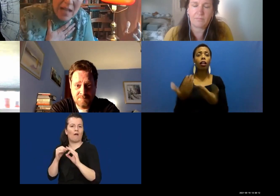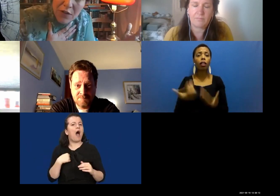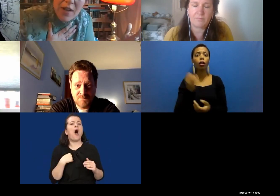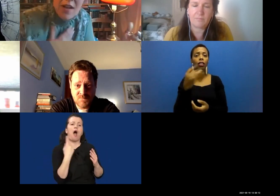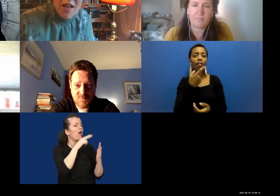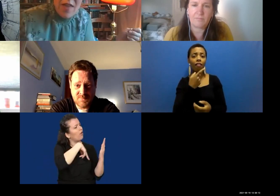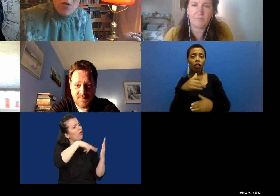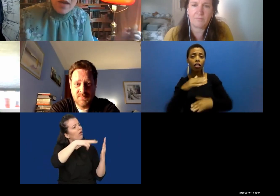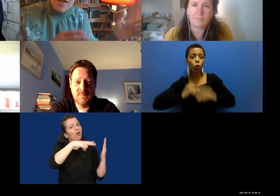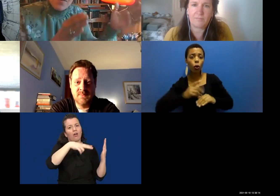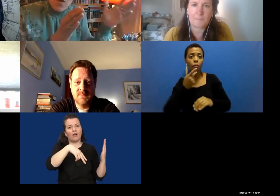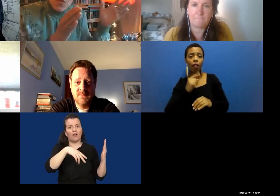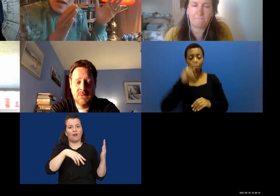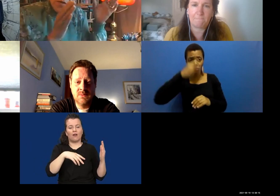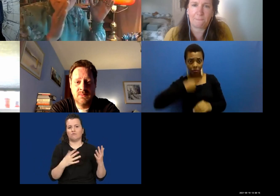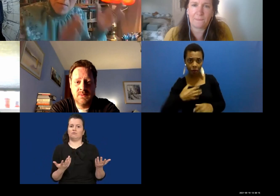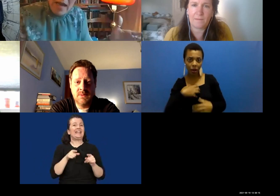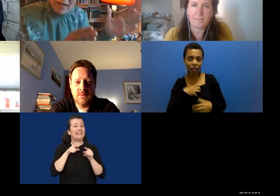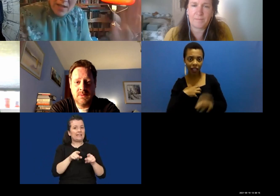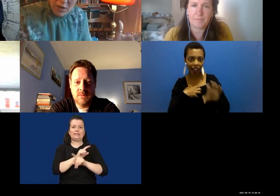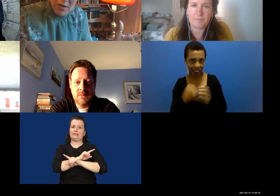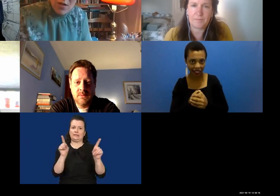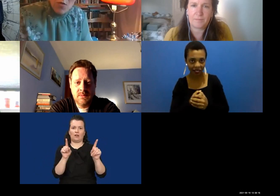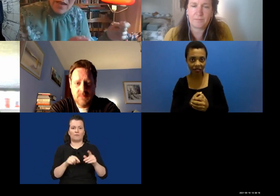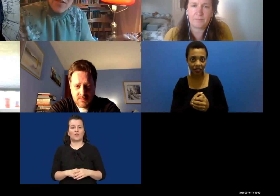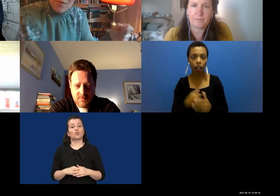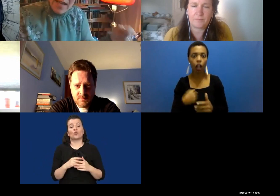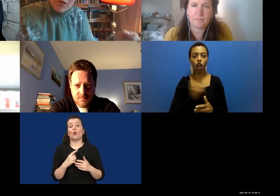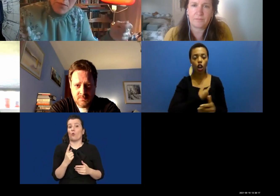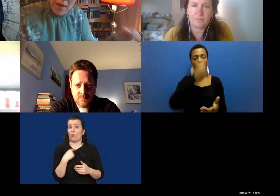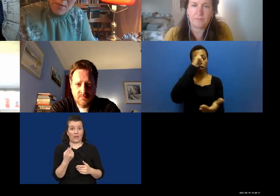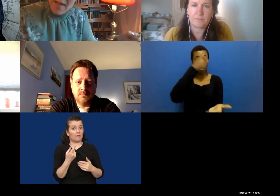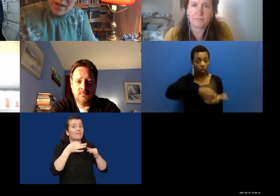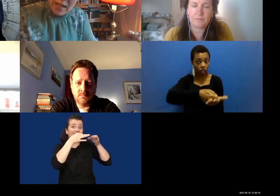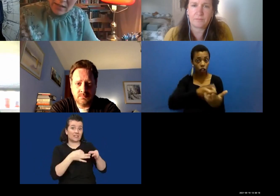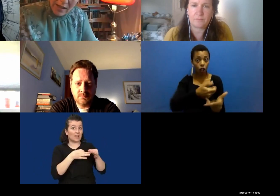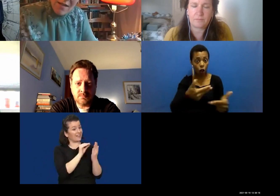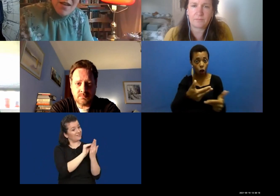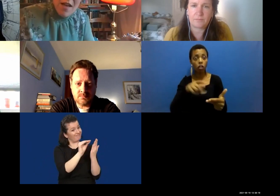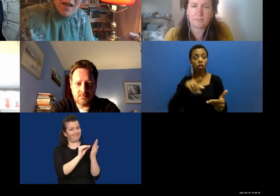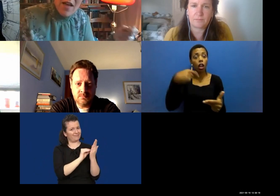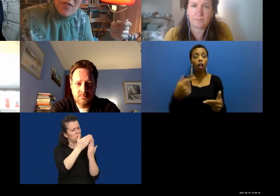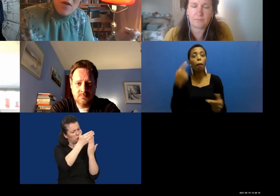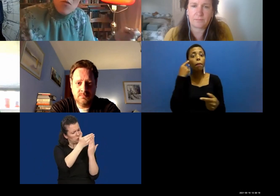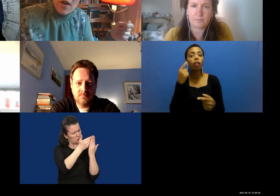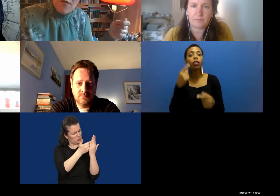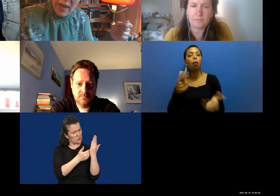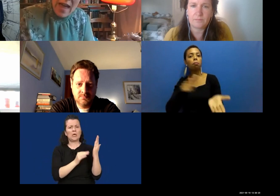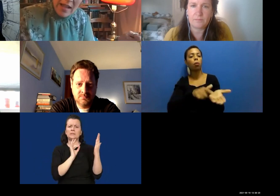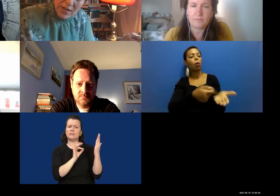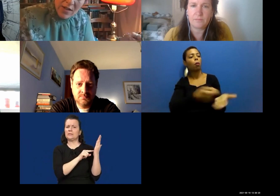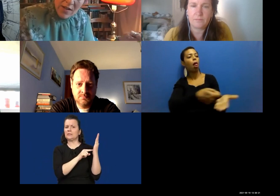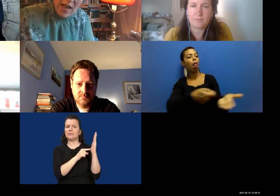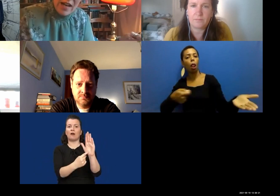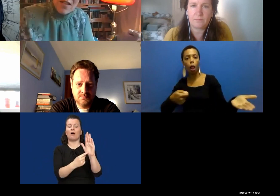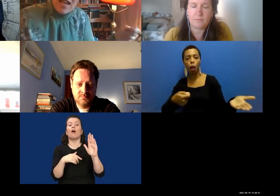it myself. We make decisions, we get them down on paper very neatly, and then we